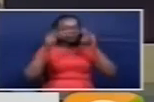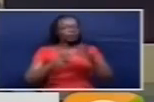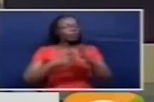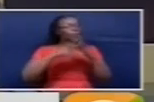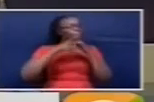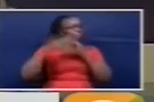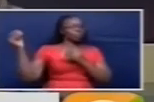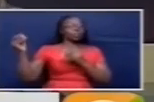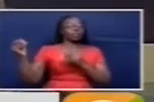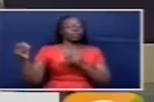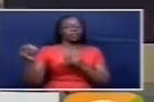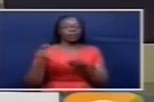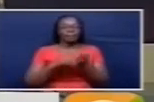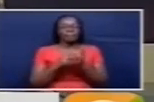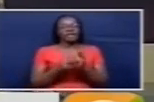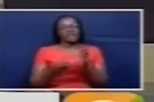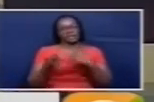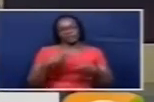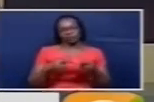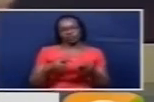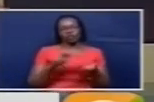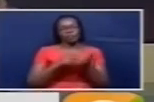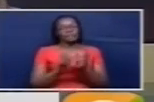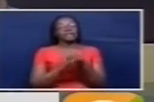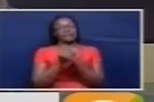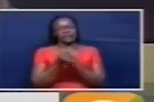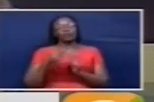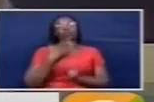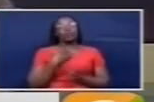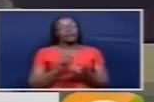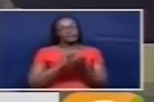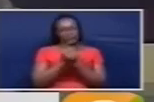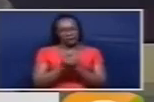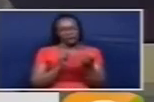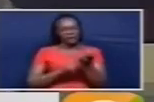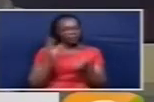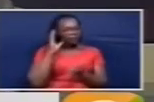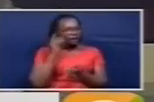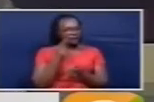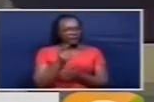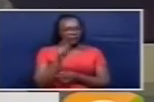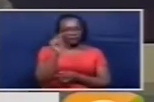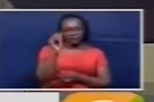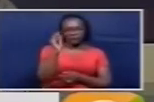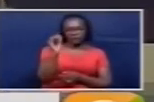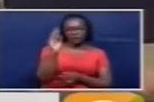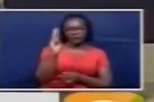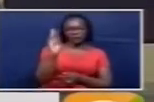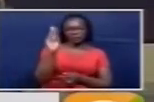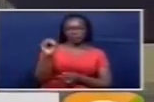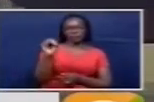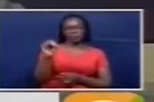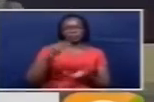revolution. Tibim means change. We want change. That's why when you hear people saying tibim, ni kufukuza shetani kwa